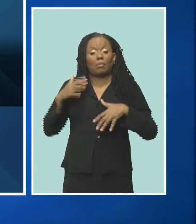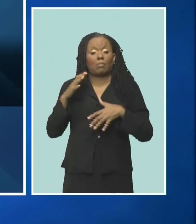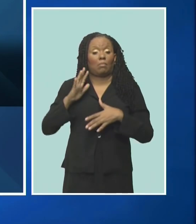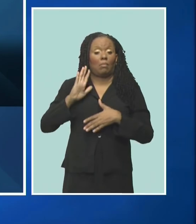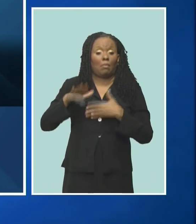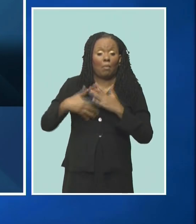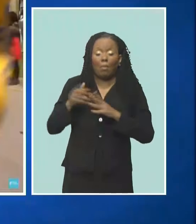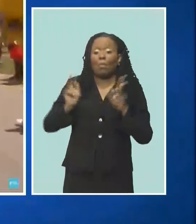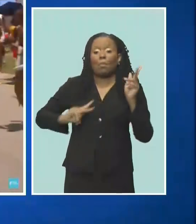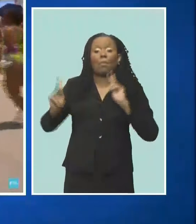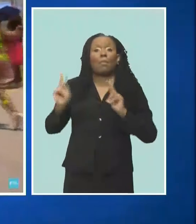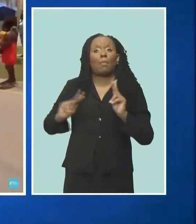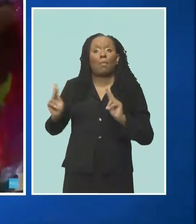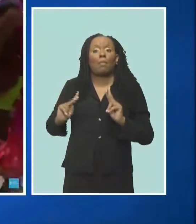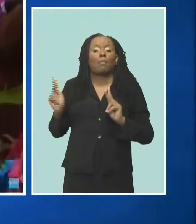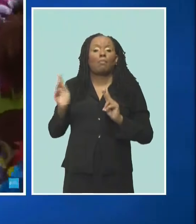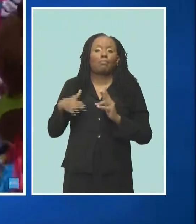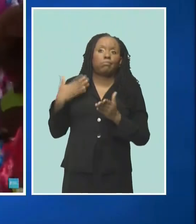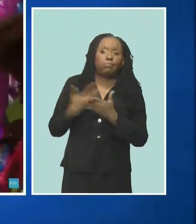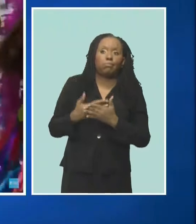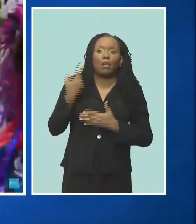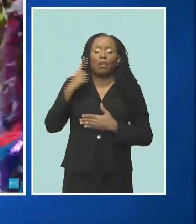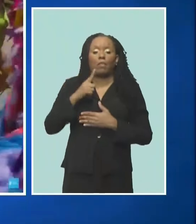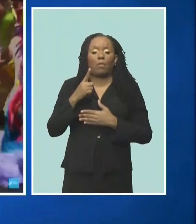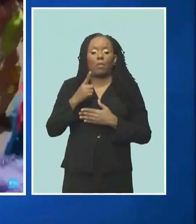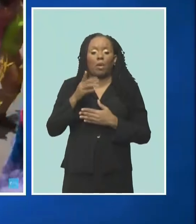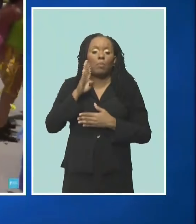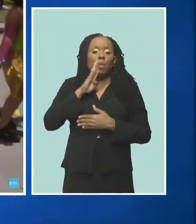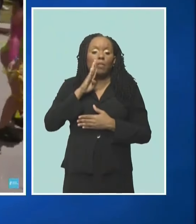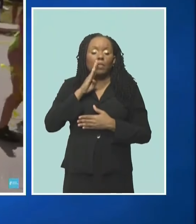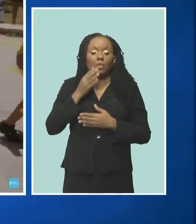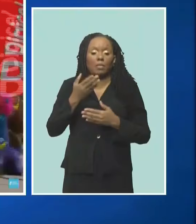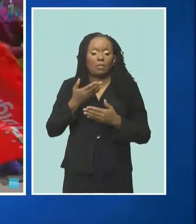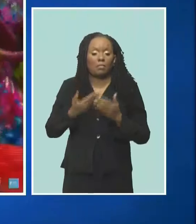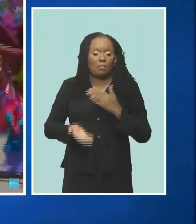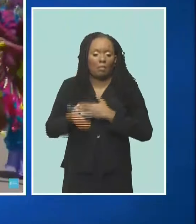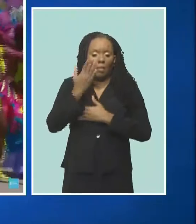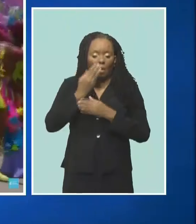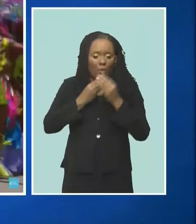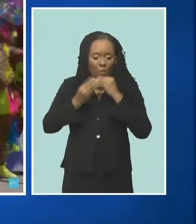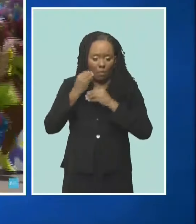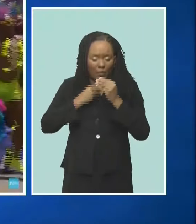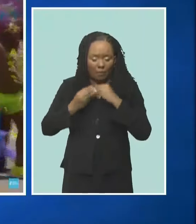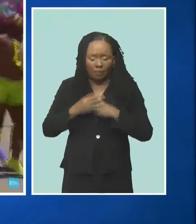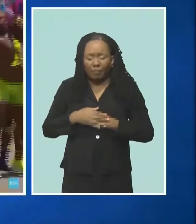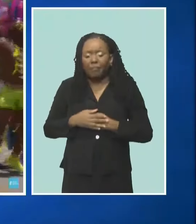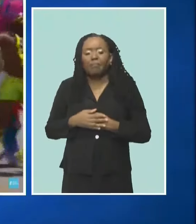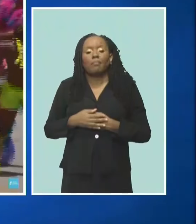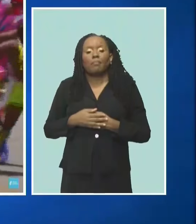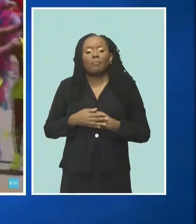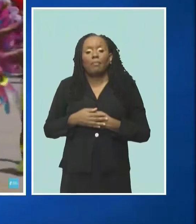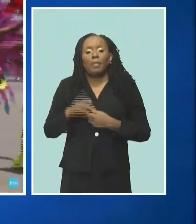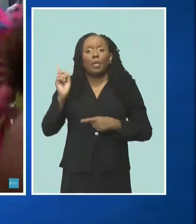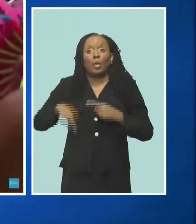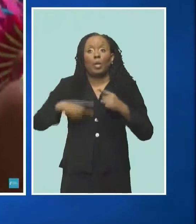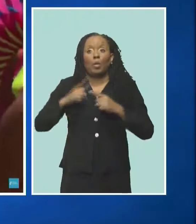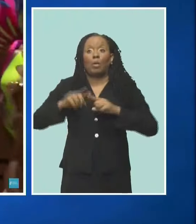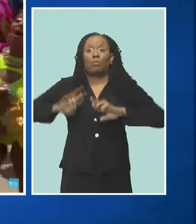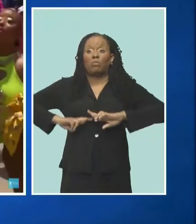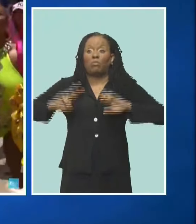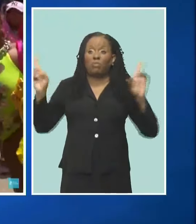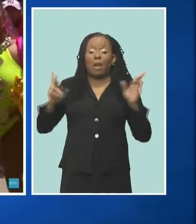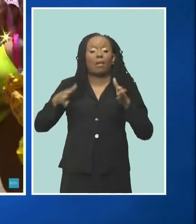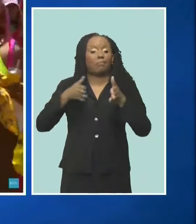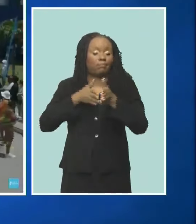was able to get there for breakfast. And that is positive because then you have a good foundation and ready to go. And then you also have